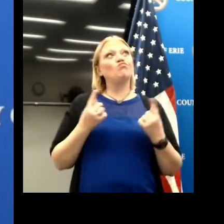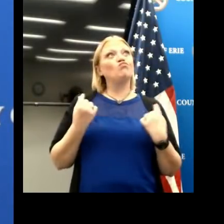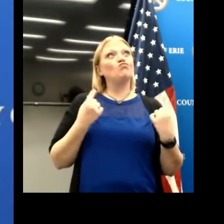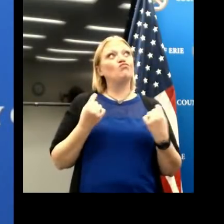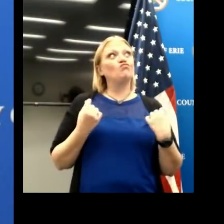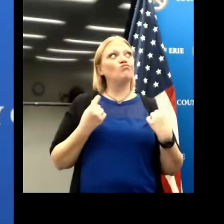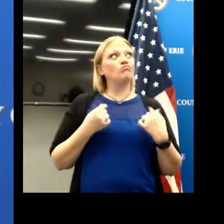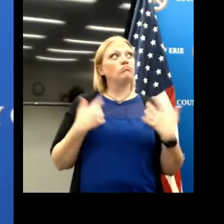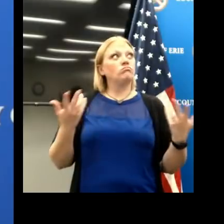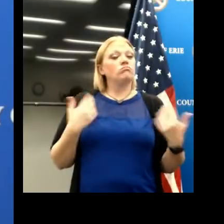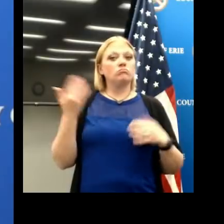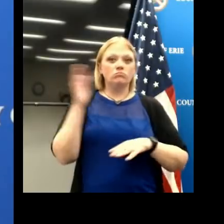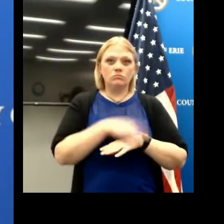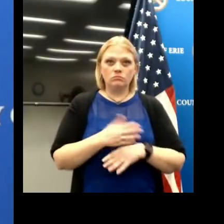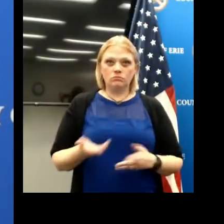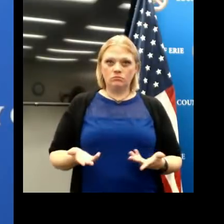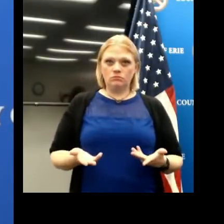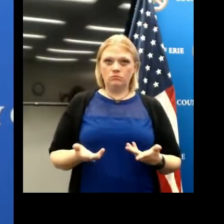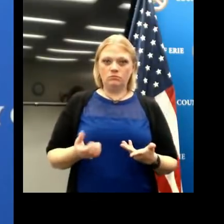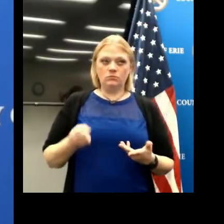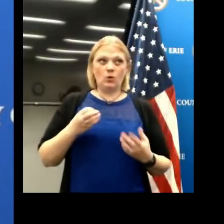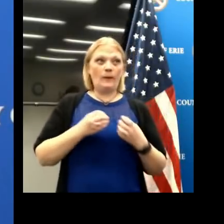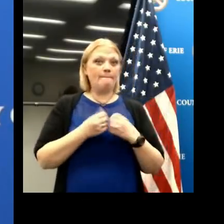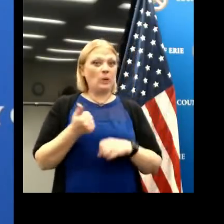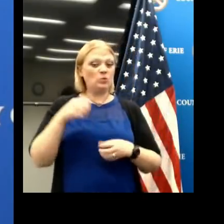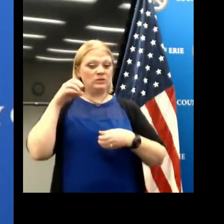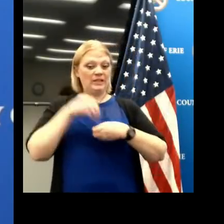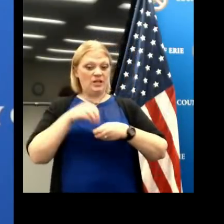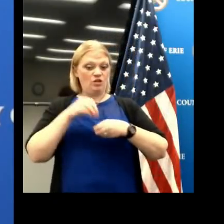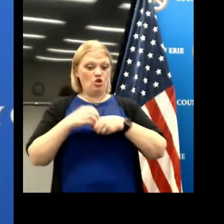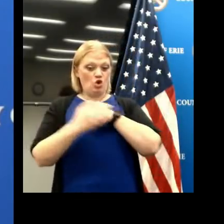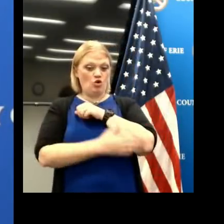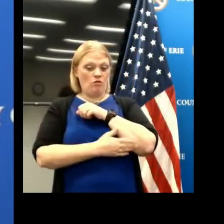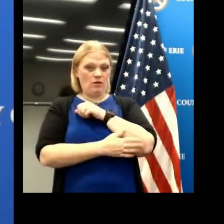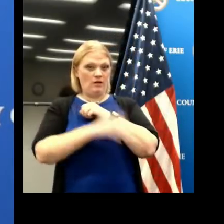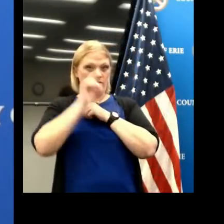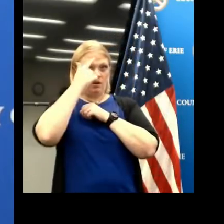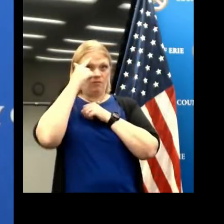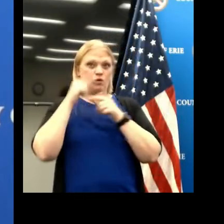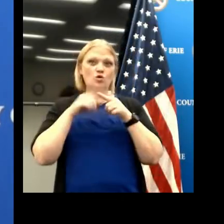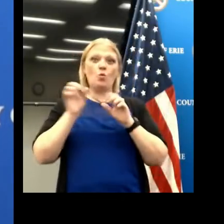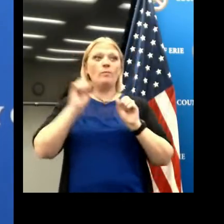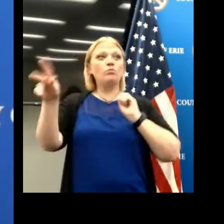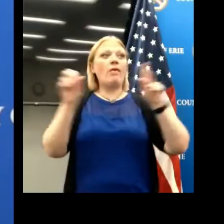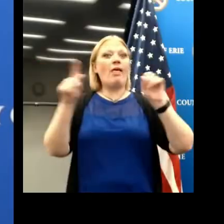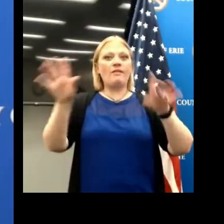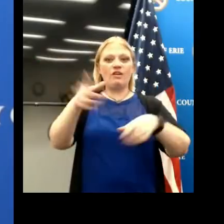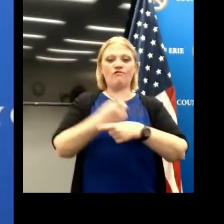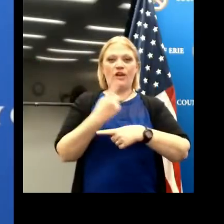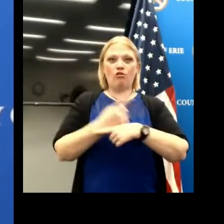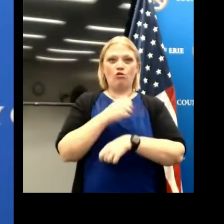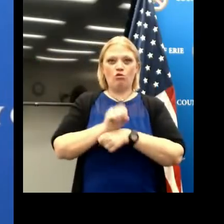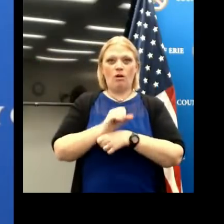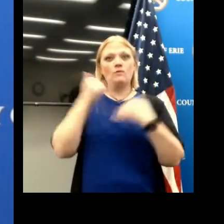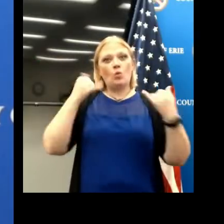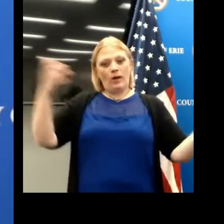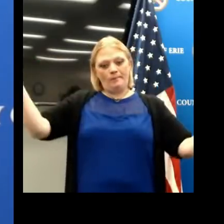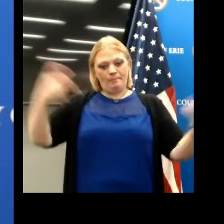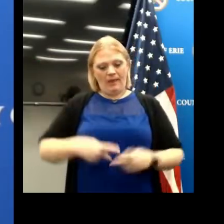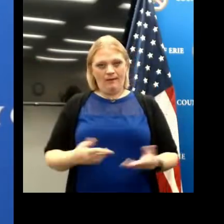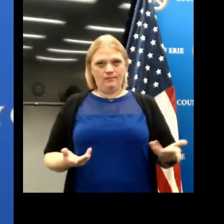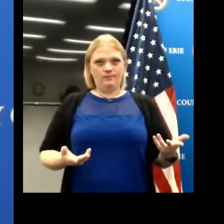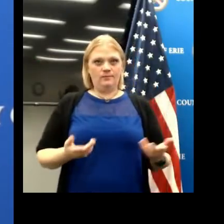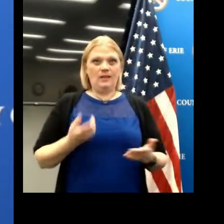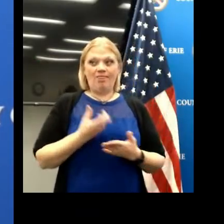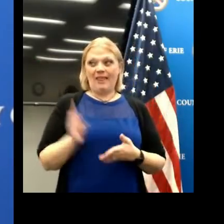basically was happening with some of them. So most of them were internal in county government. We moved them back to their jobs. We're bringing them back now. I mean, last week at this time we